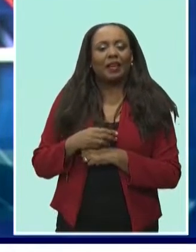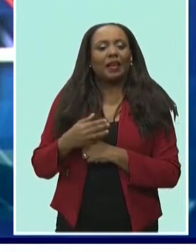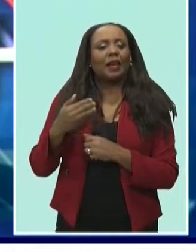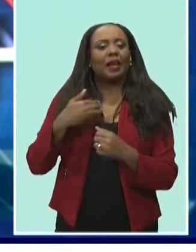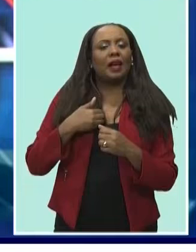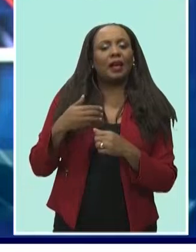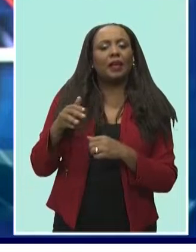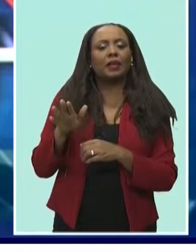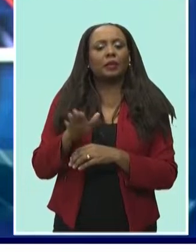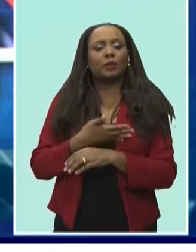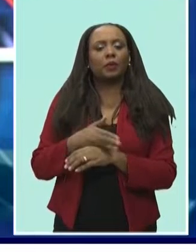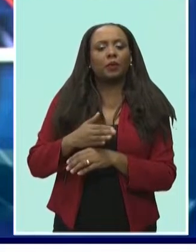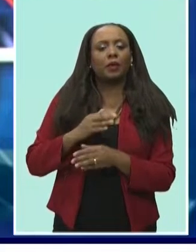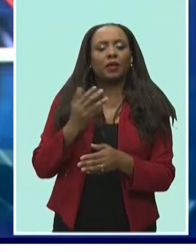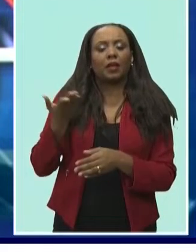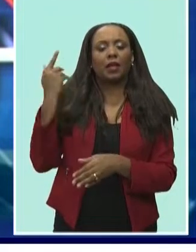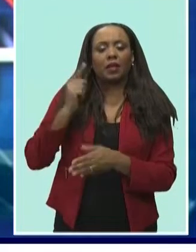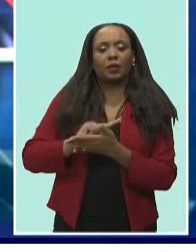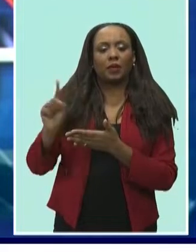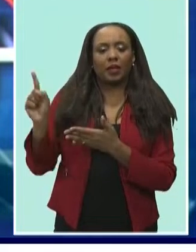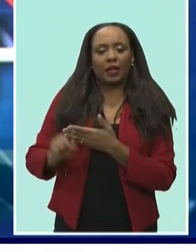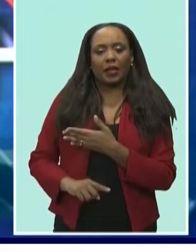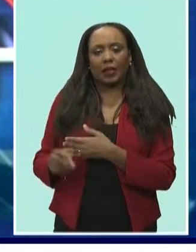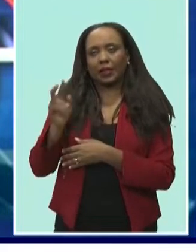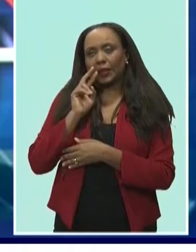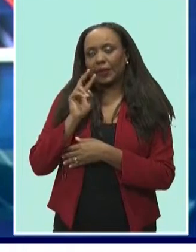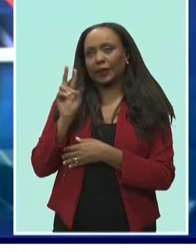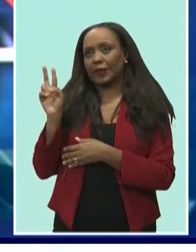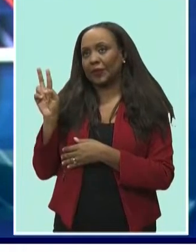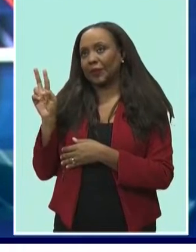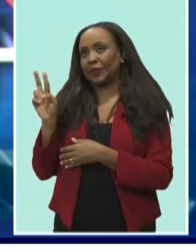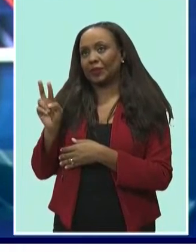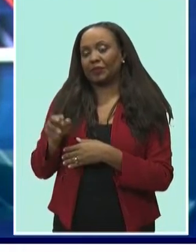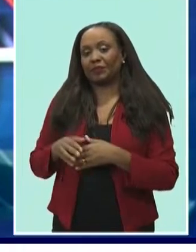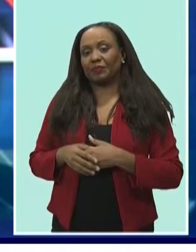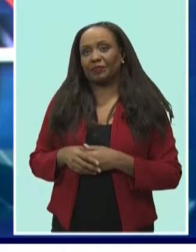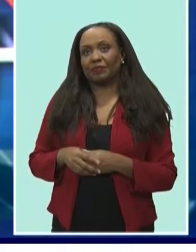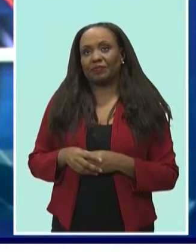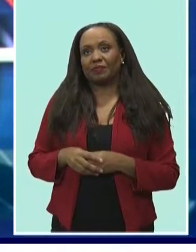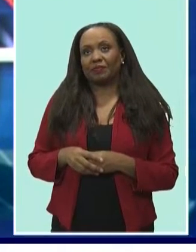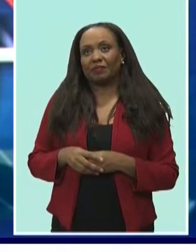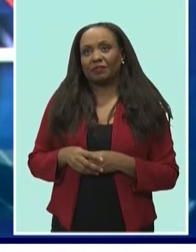last weekend at Pirates Cove. Lisa Boom has more.